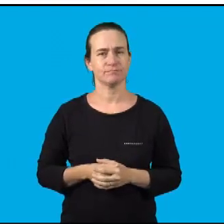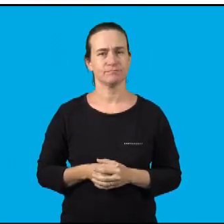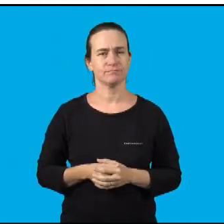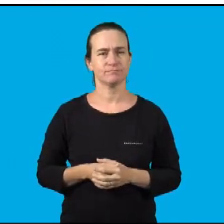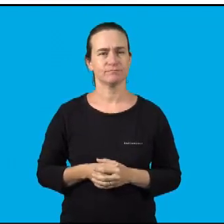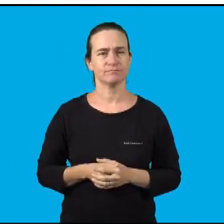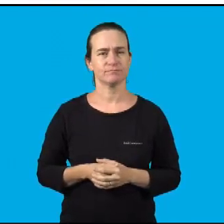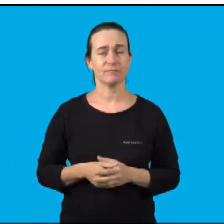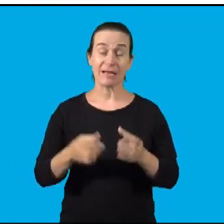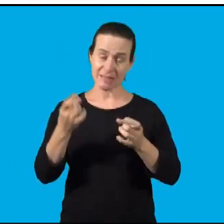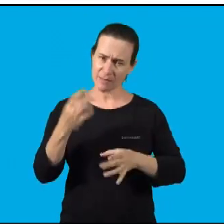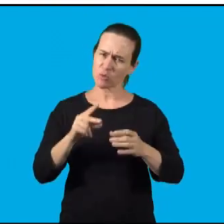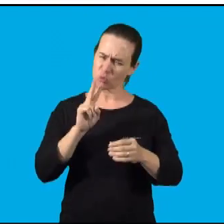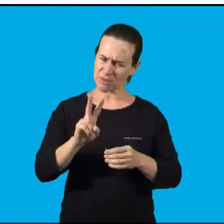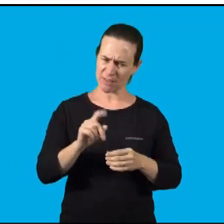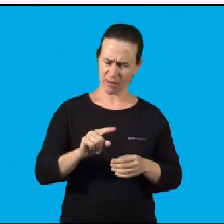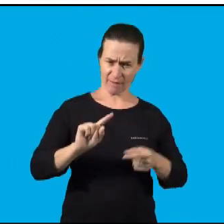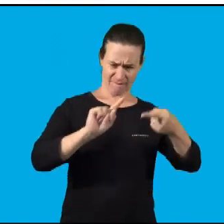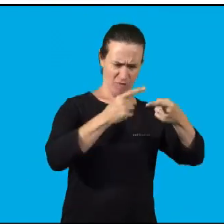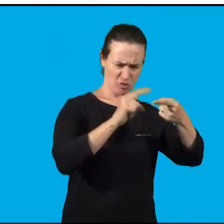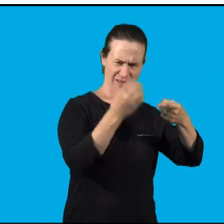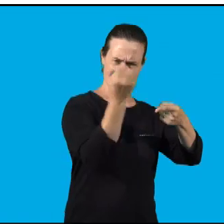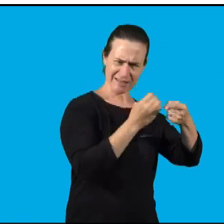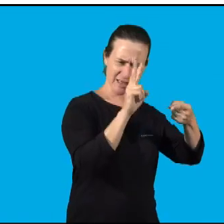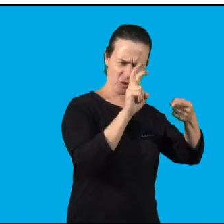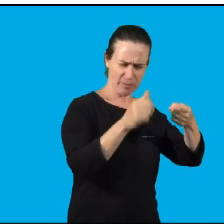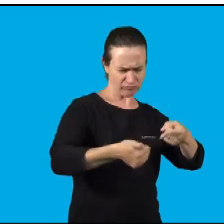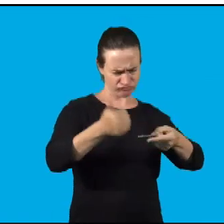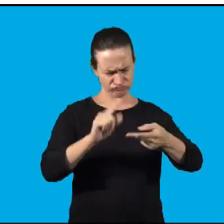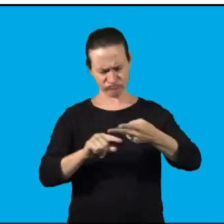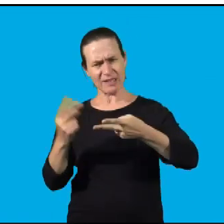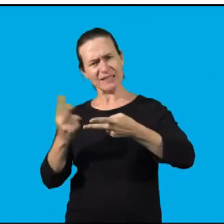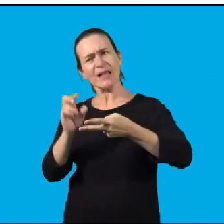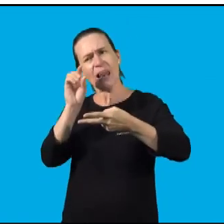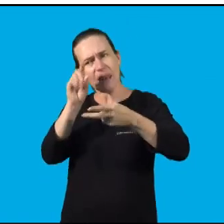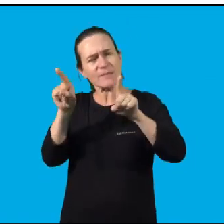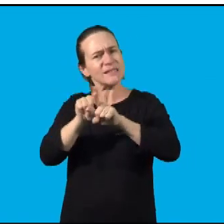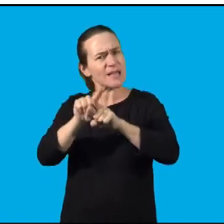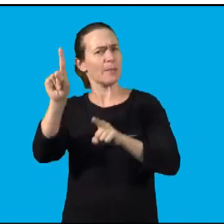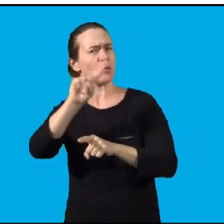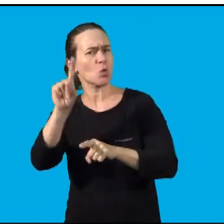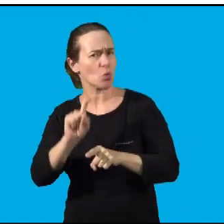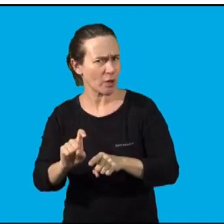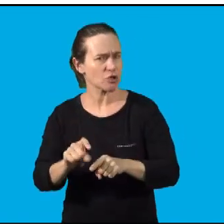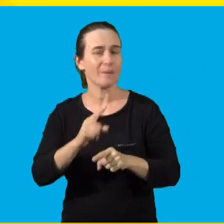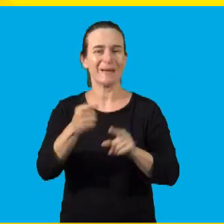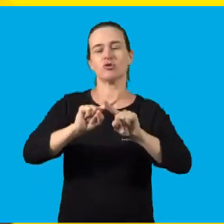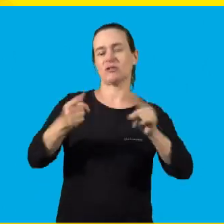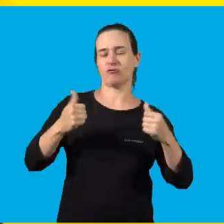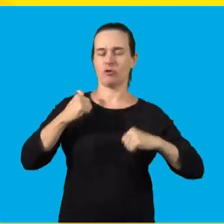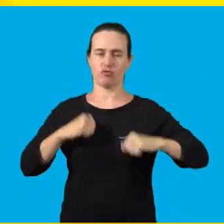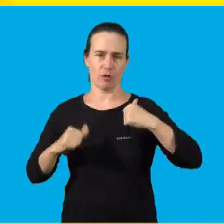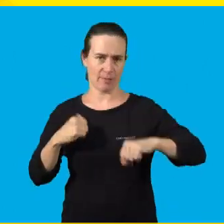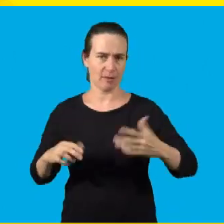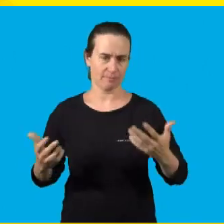is cohesion from one essay to the next. So they'll ask the same type of essay for Hamlet, Othello,